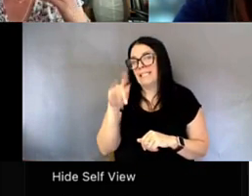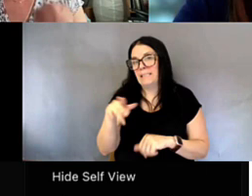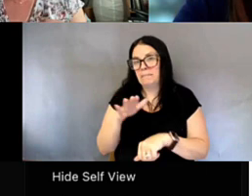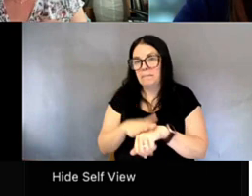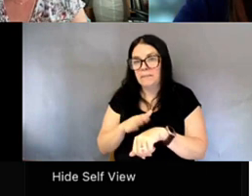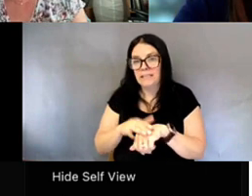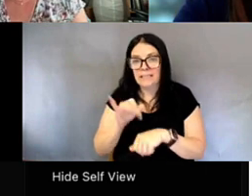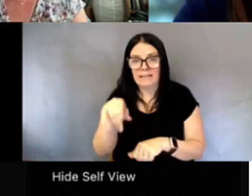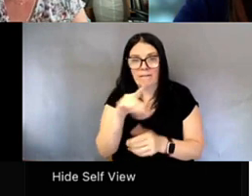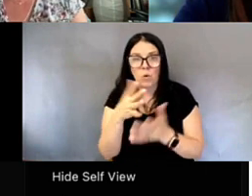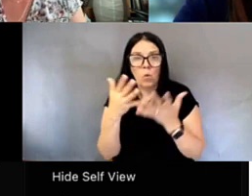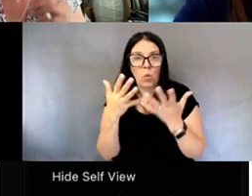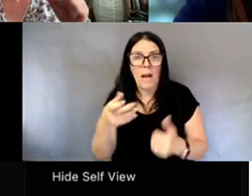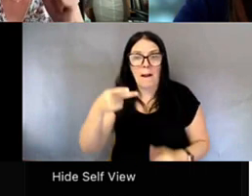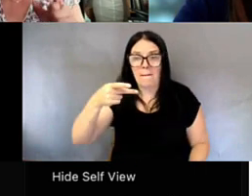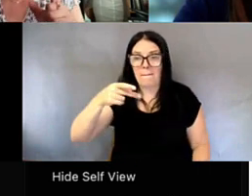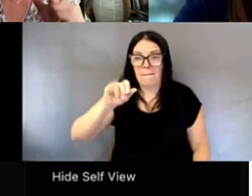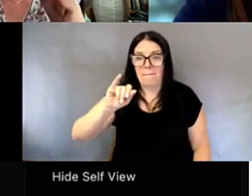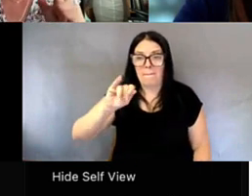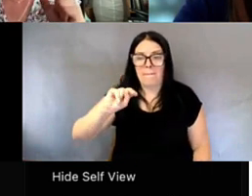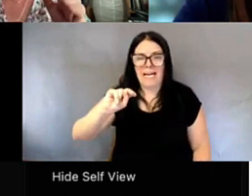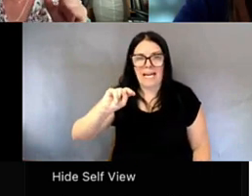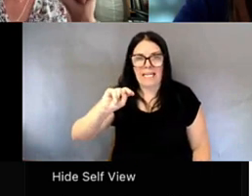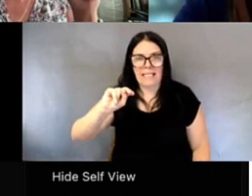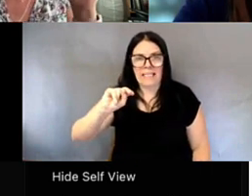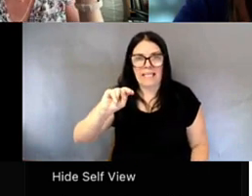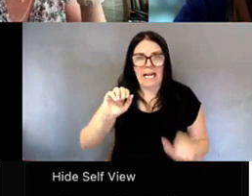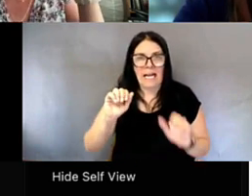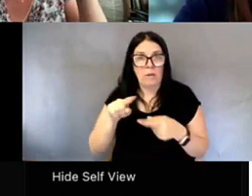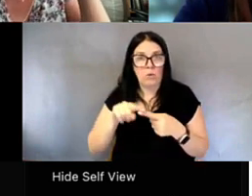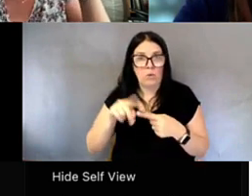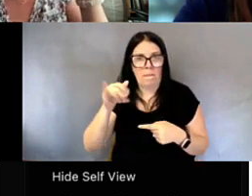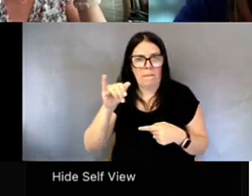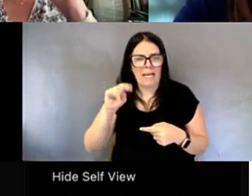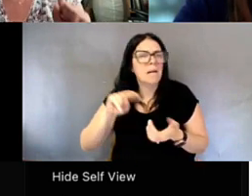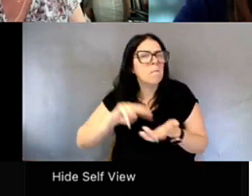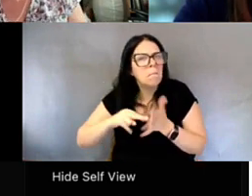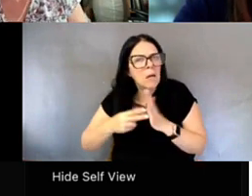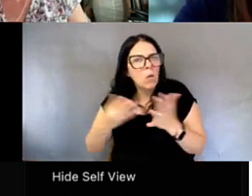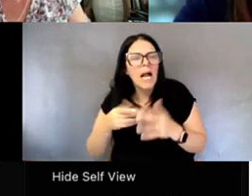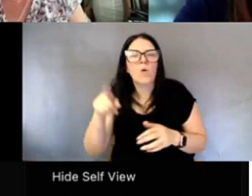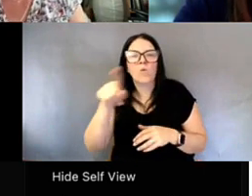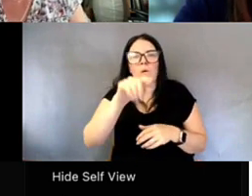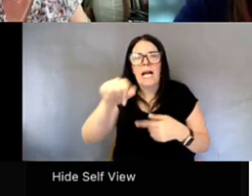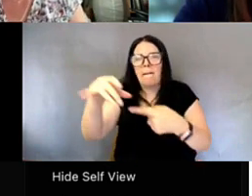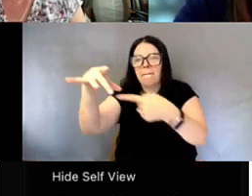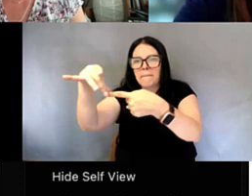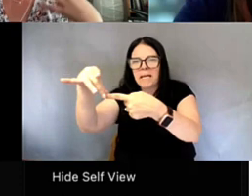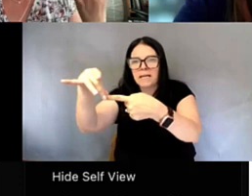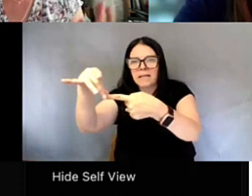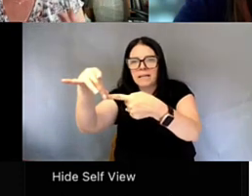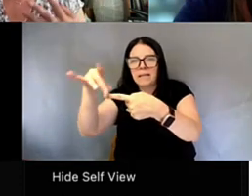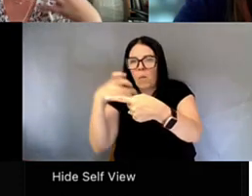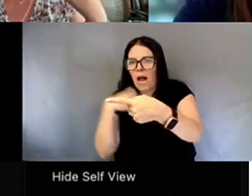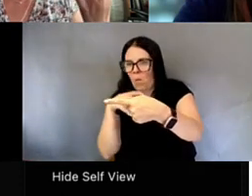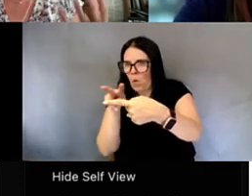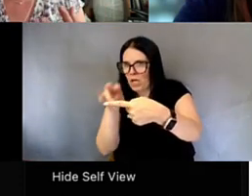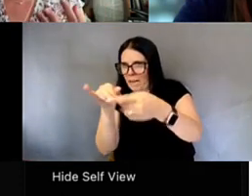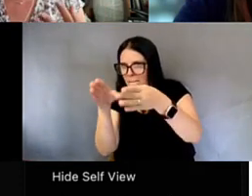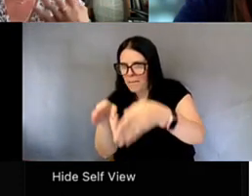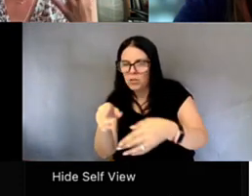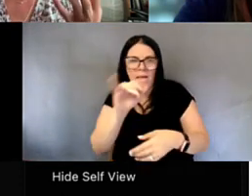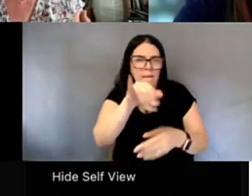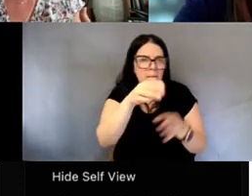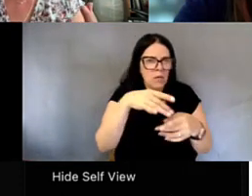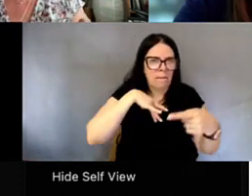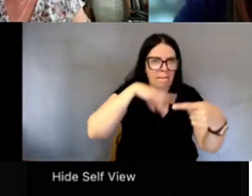have a pin privilege, and pin privilege basically allows you to pin the videos on your screen so they do not disappear,